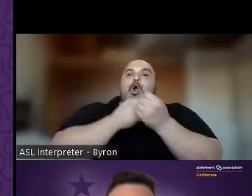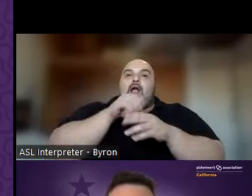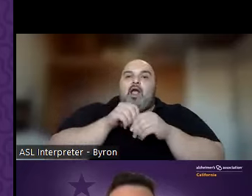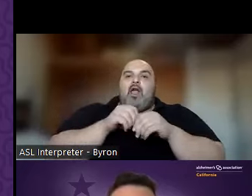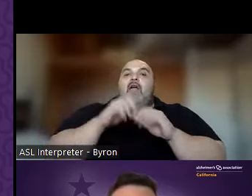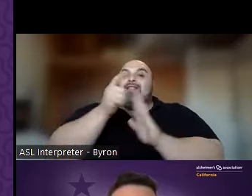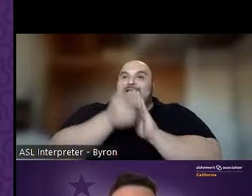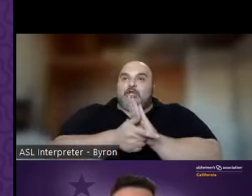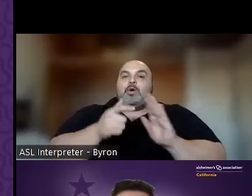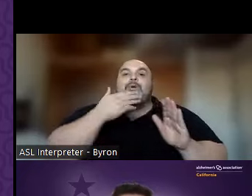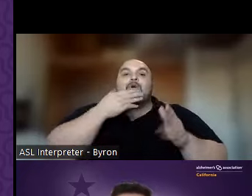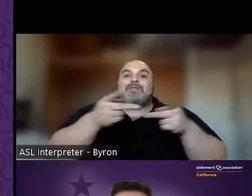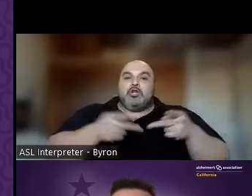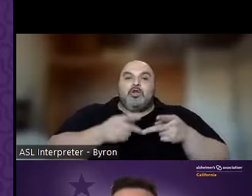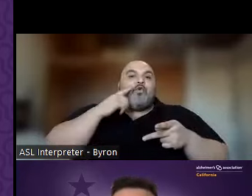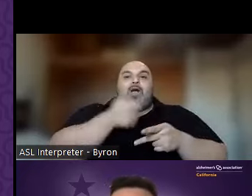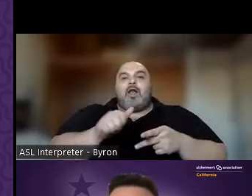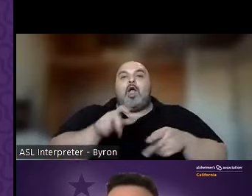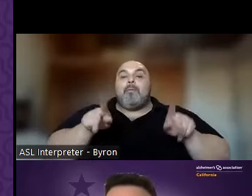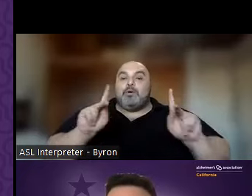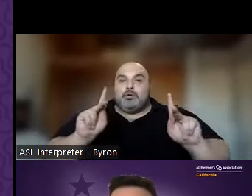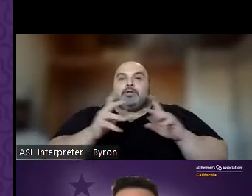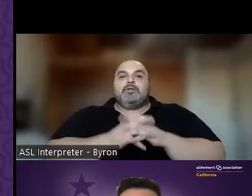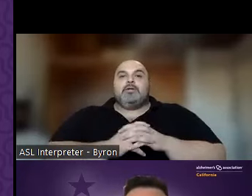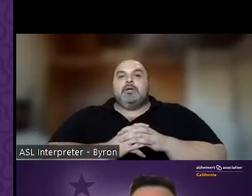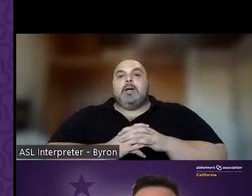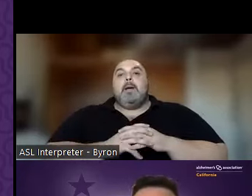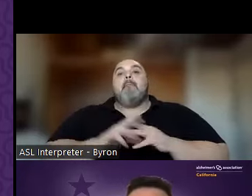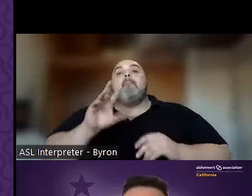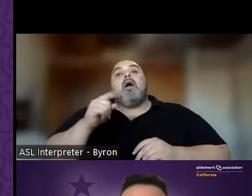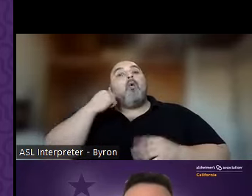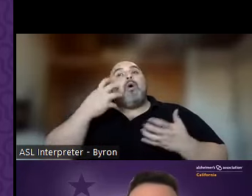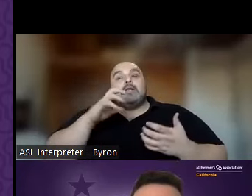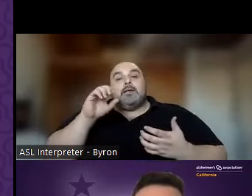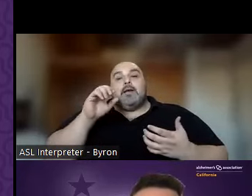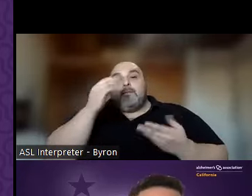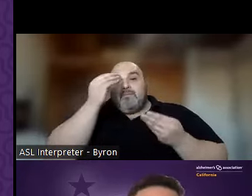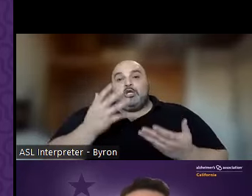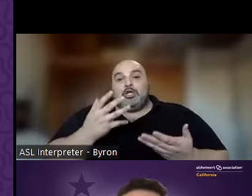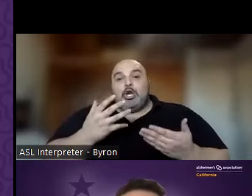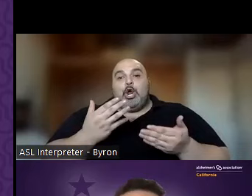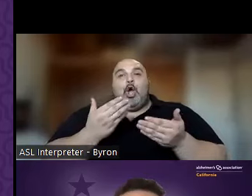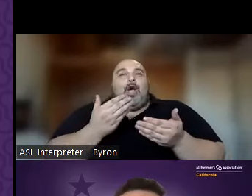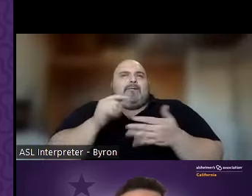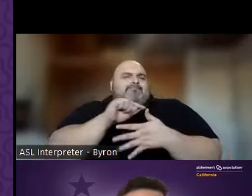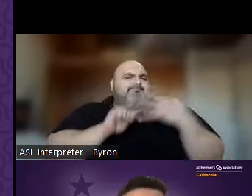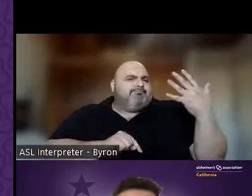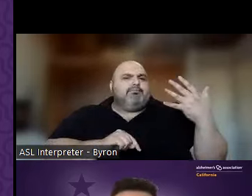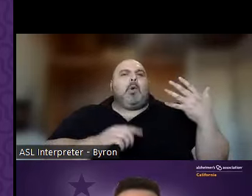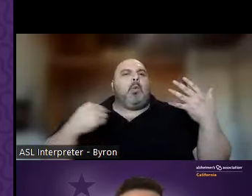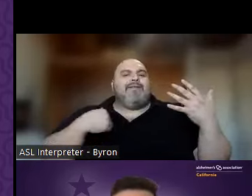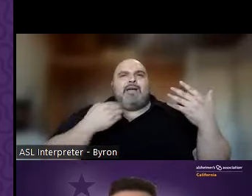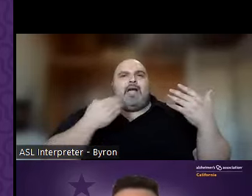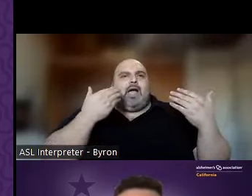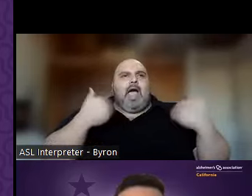well positioned for any opportunities. But I did want to mention a few key kind of thoughts that we've been having